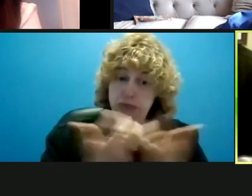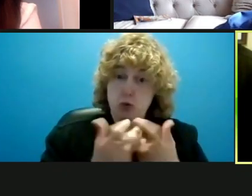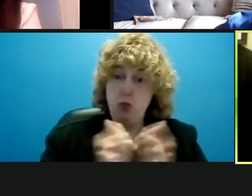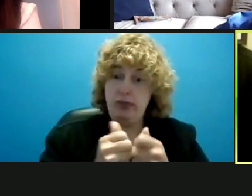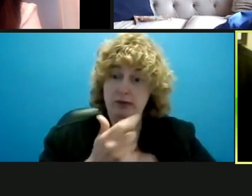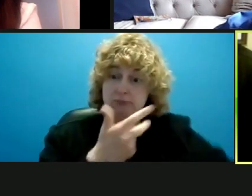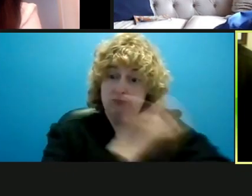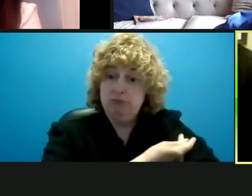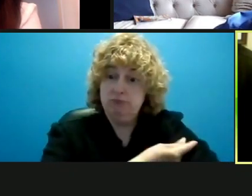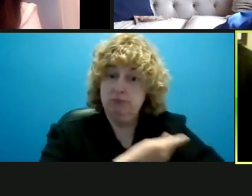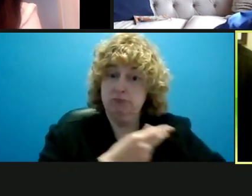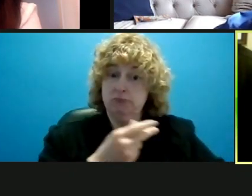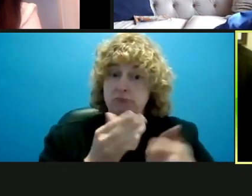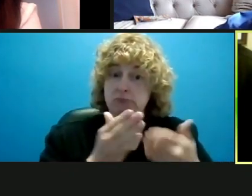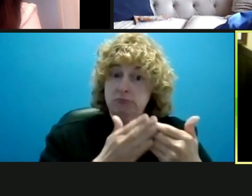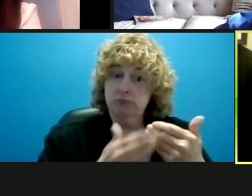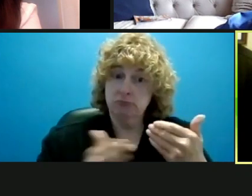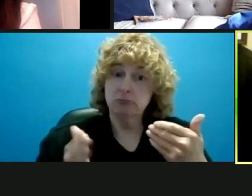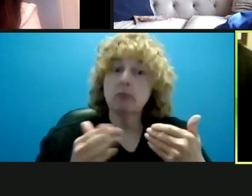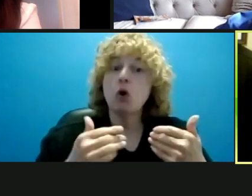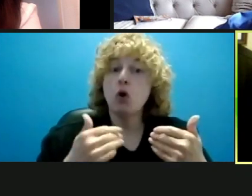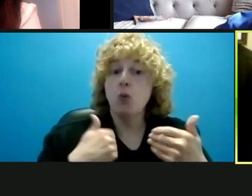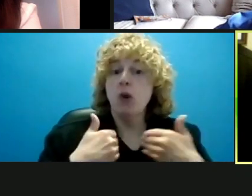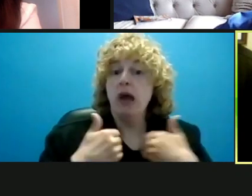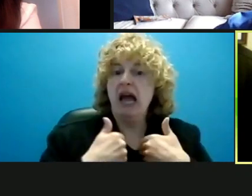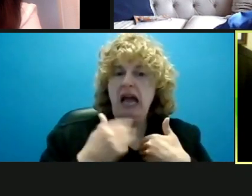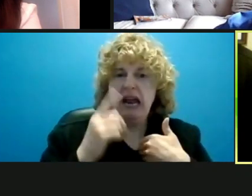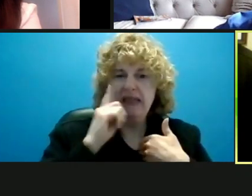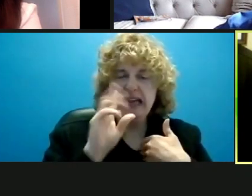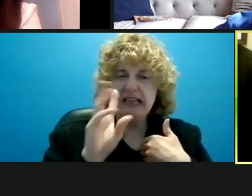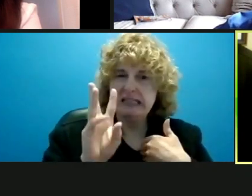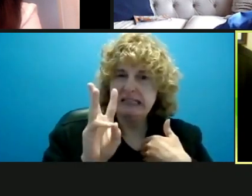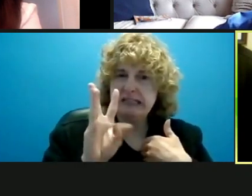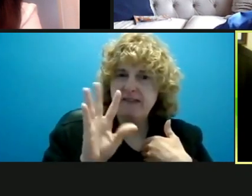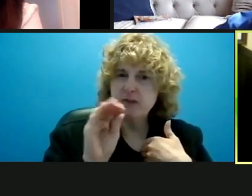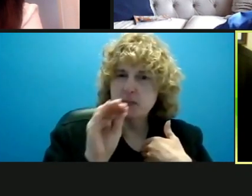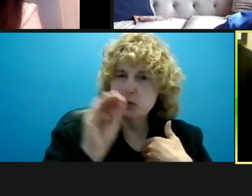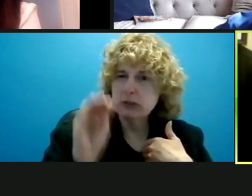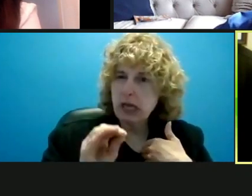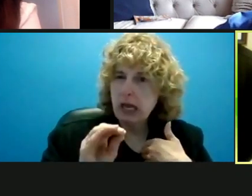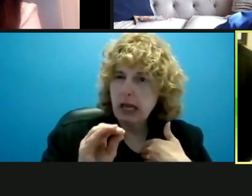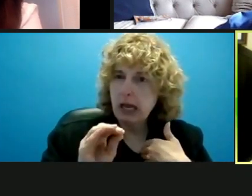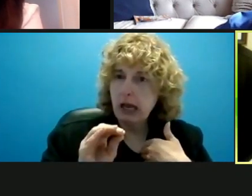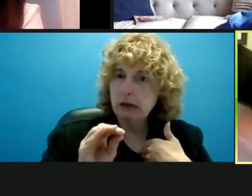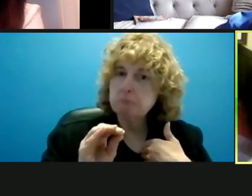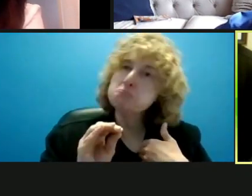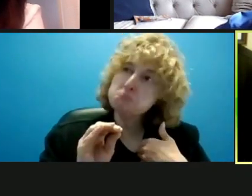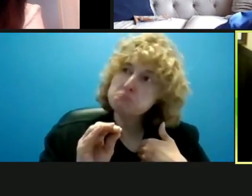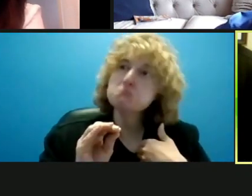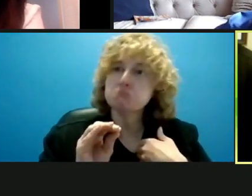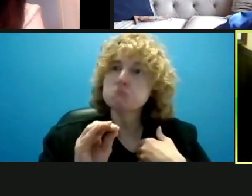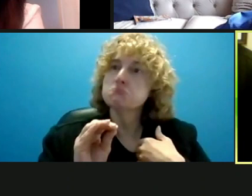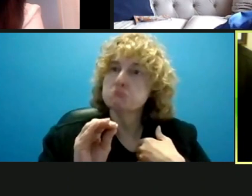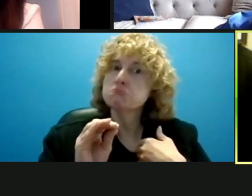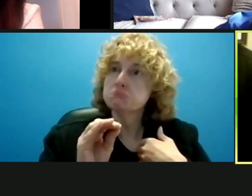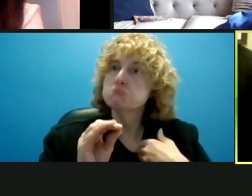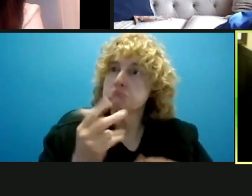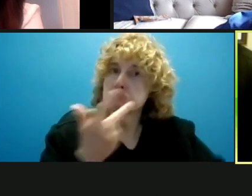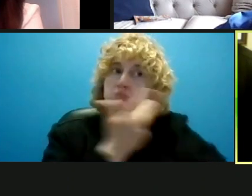have 65%, I think, I think it's a 65% vaccination rate, then there's a number